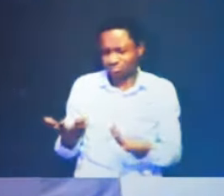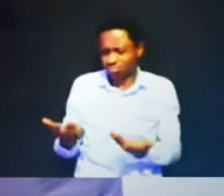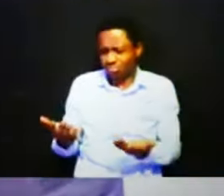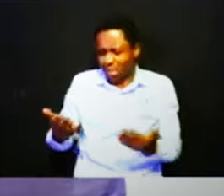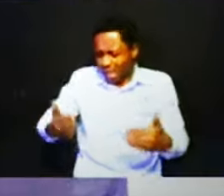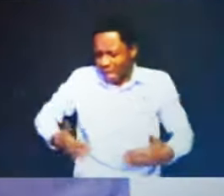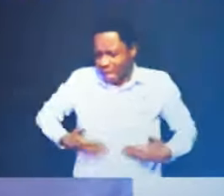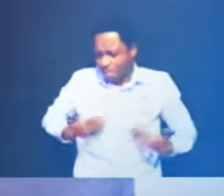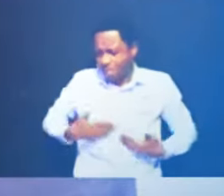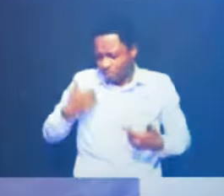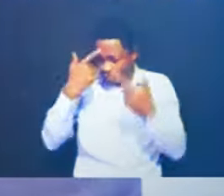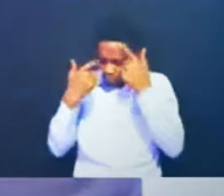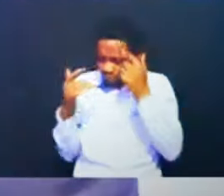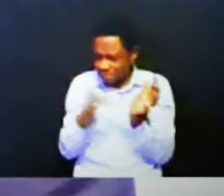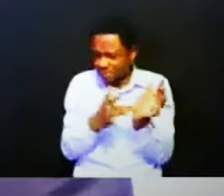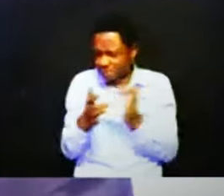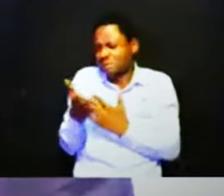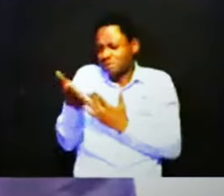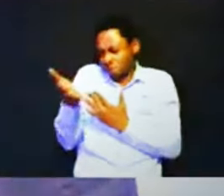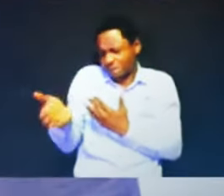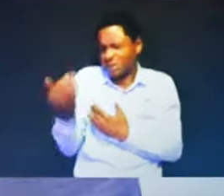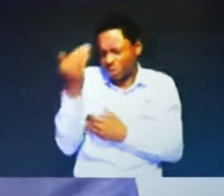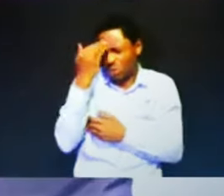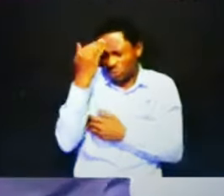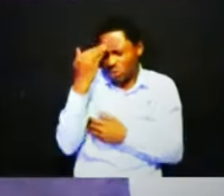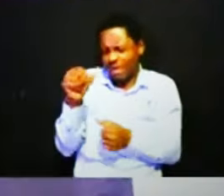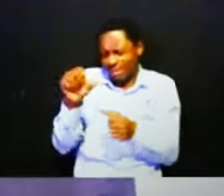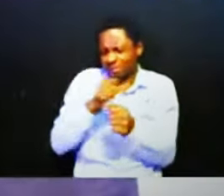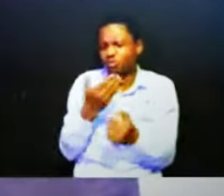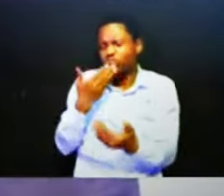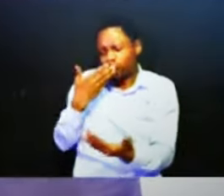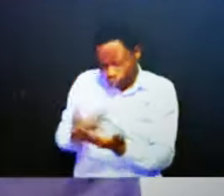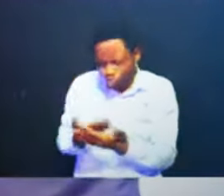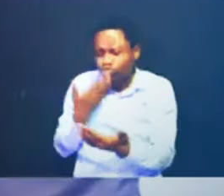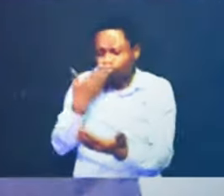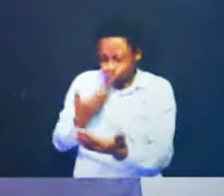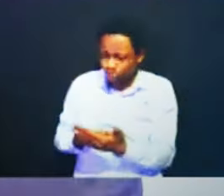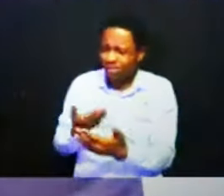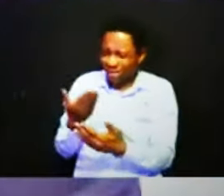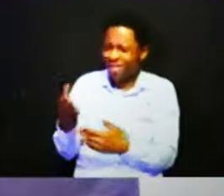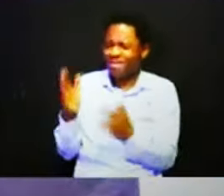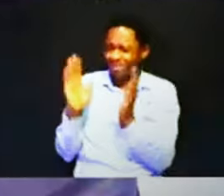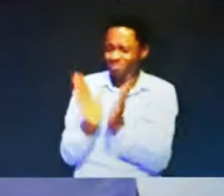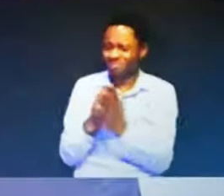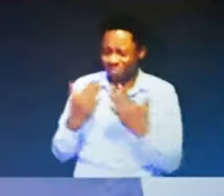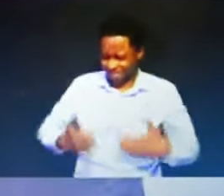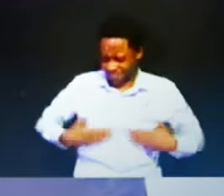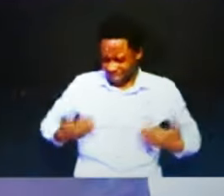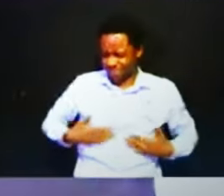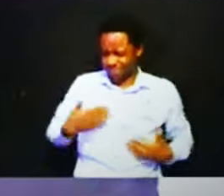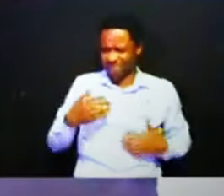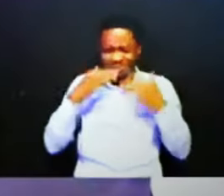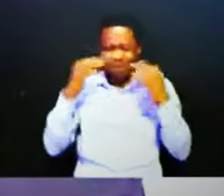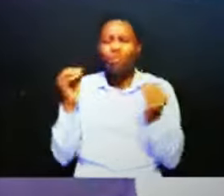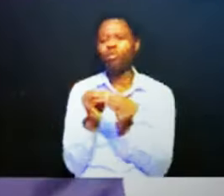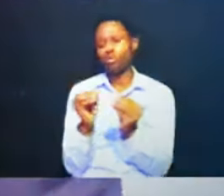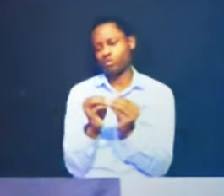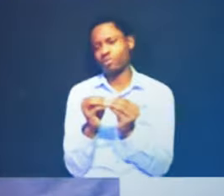far as Jesus was concerned. Then